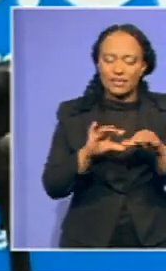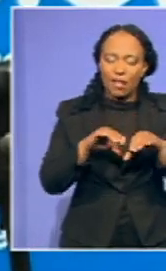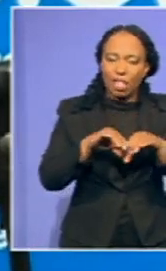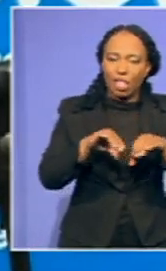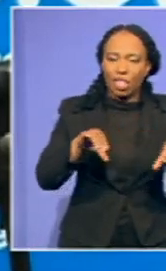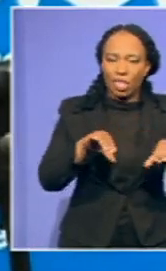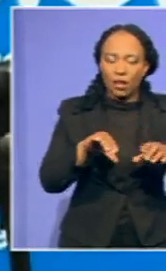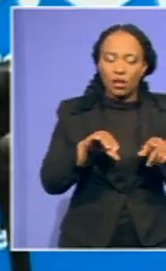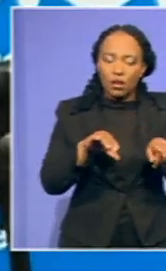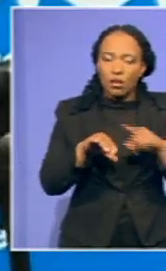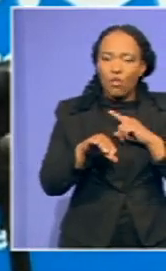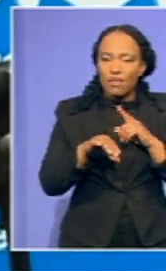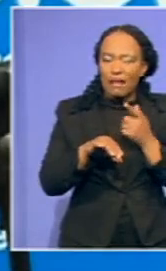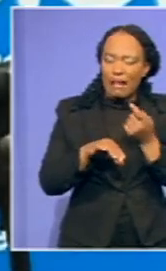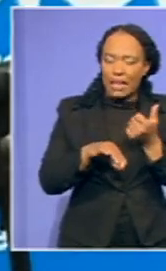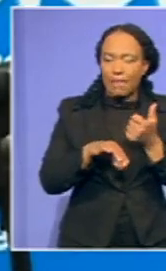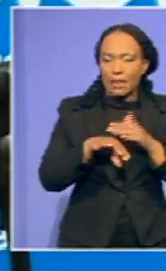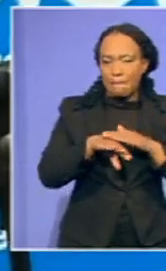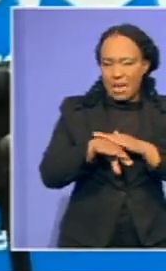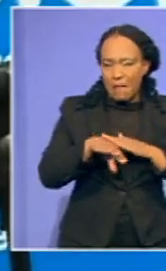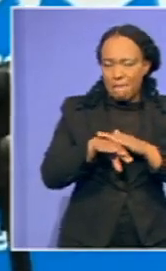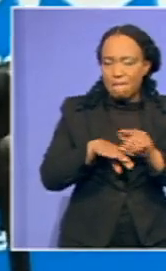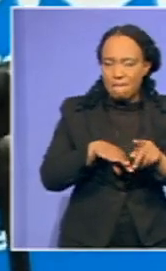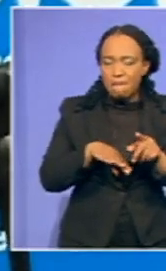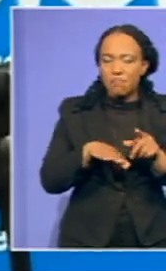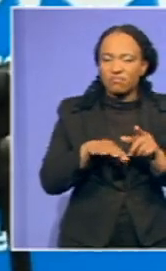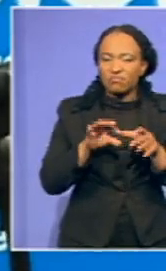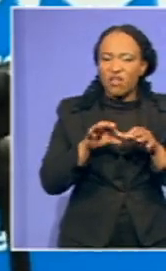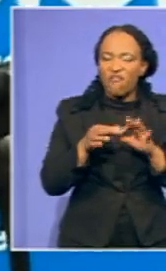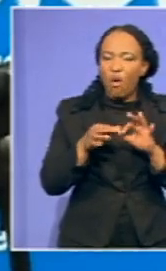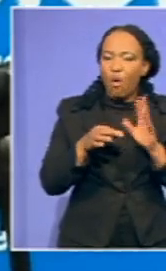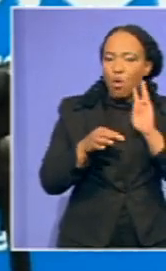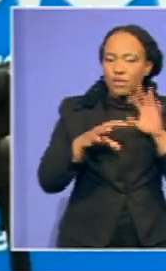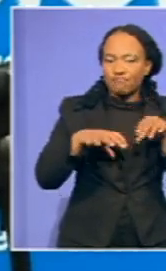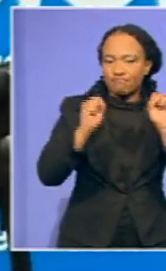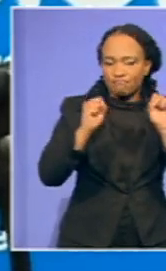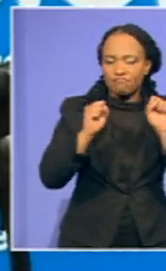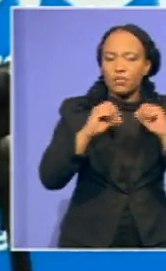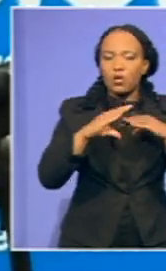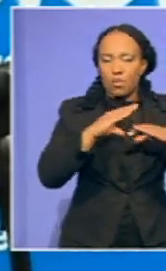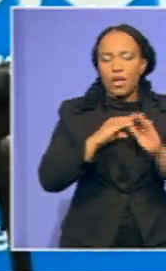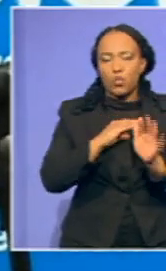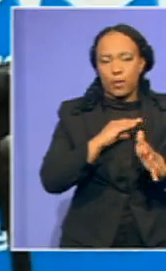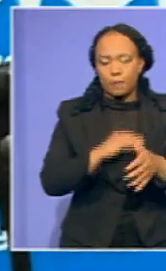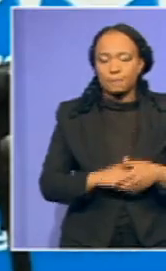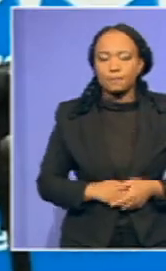try and have minimum disruptions, but I think we will ensure that we communicate. Now moving